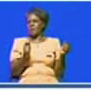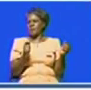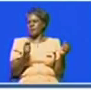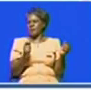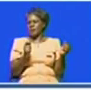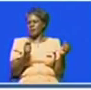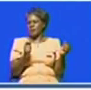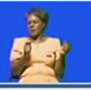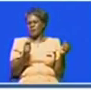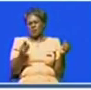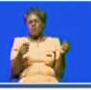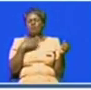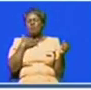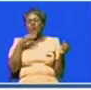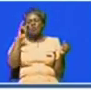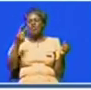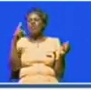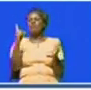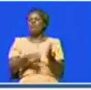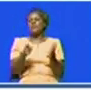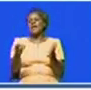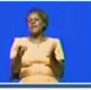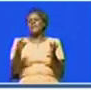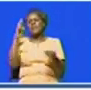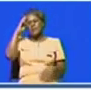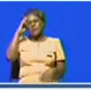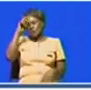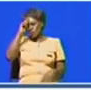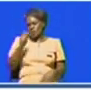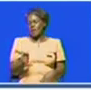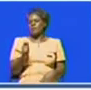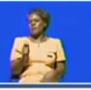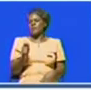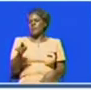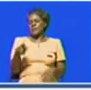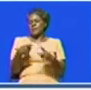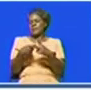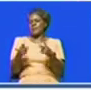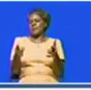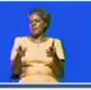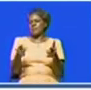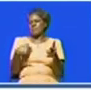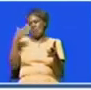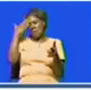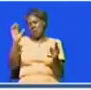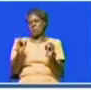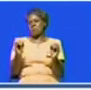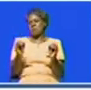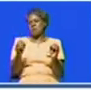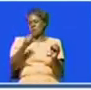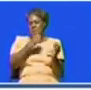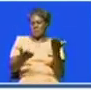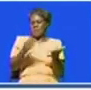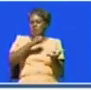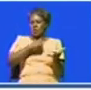What would you be looking forward to seeing in that reasoned judgment? And would that then start to say, I mean, I don't know, hypothetically, if the Supreme